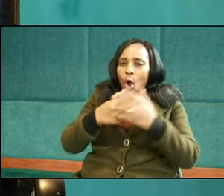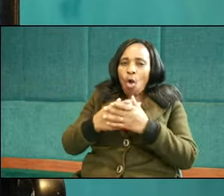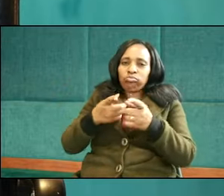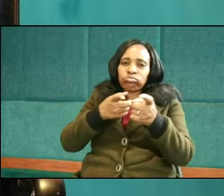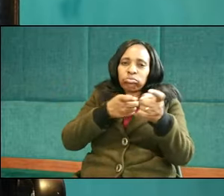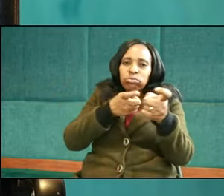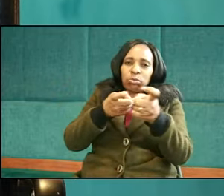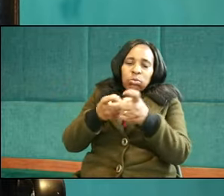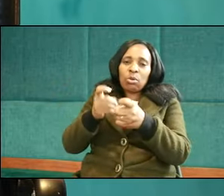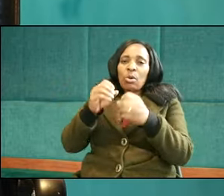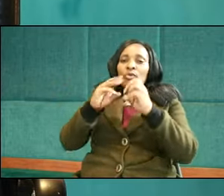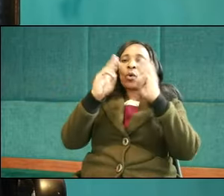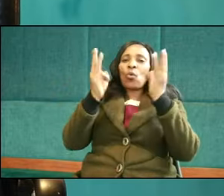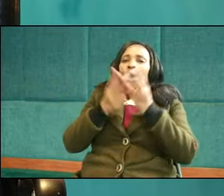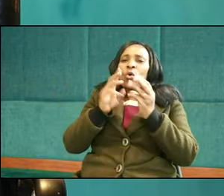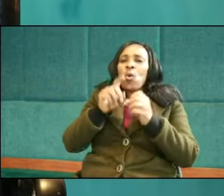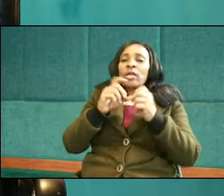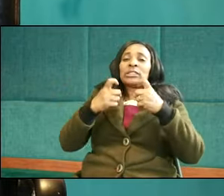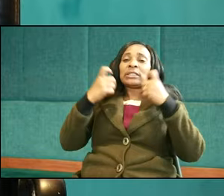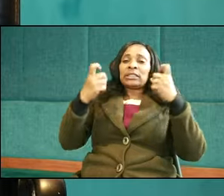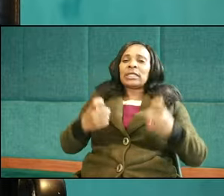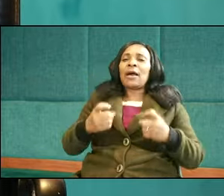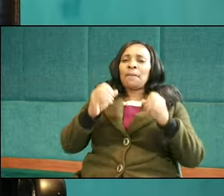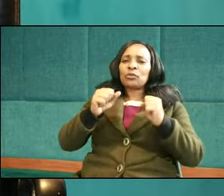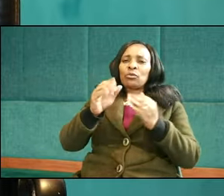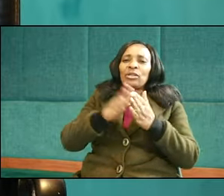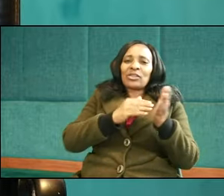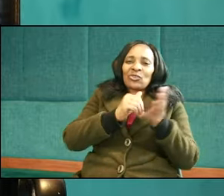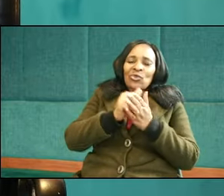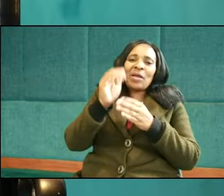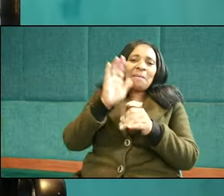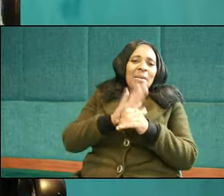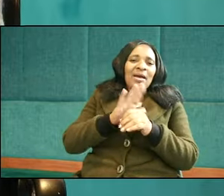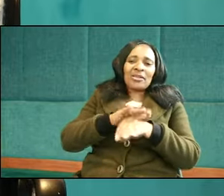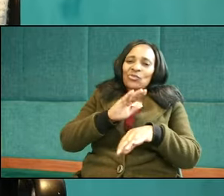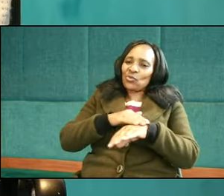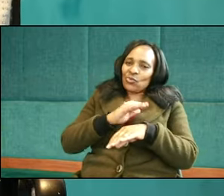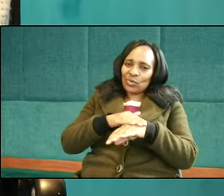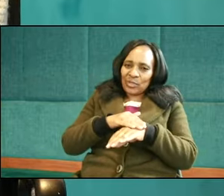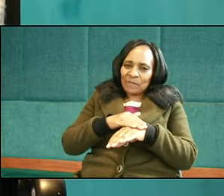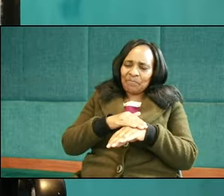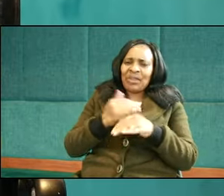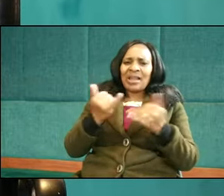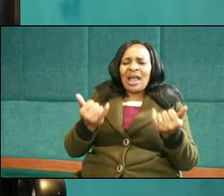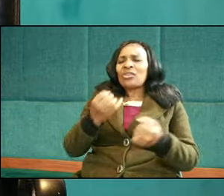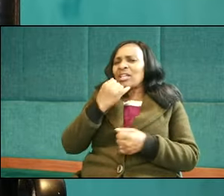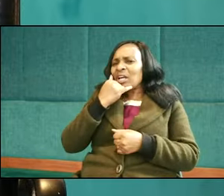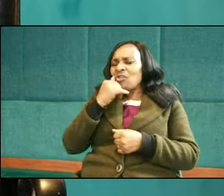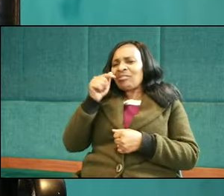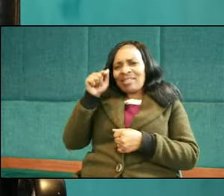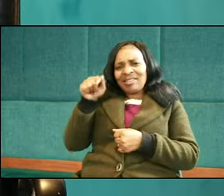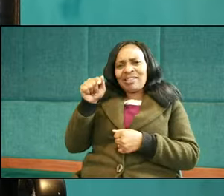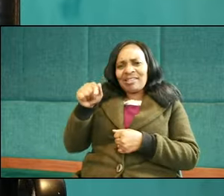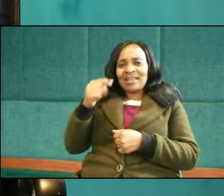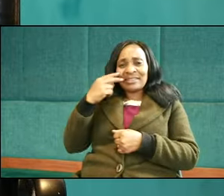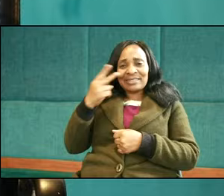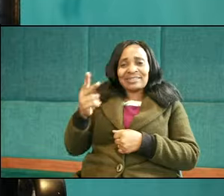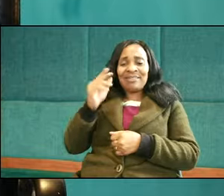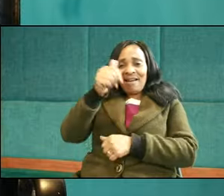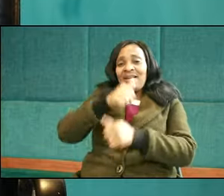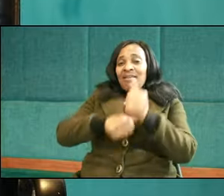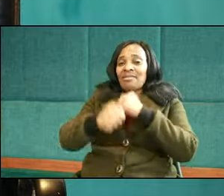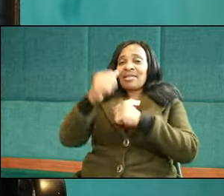that one sinner can destroy much good. There's an evil, he says, I have seen under the